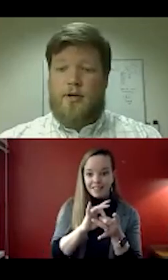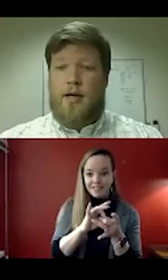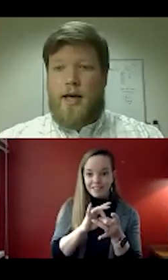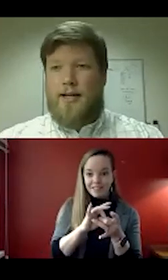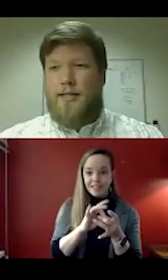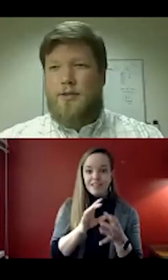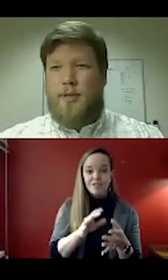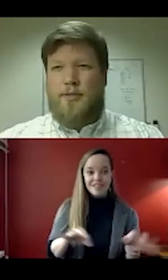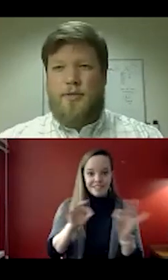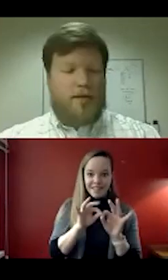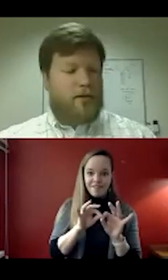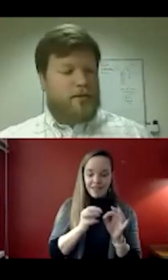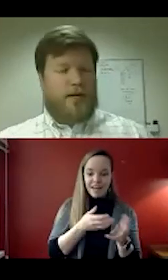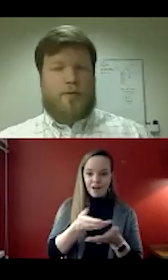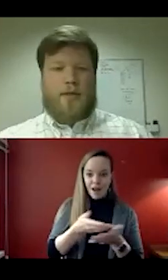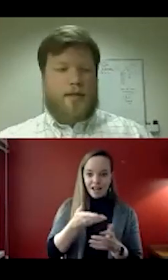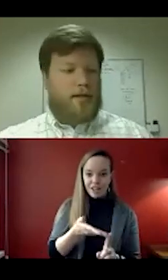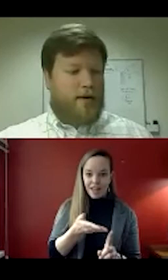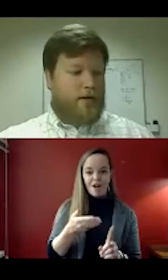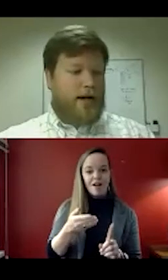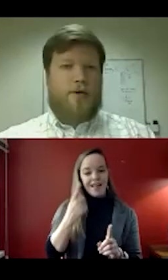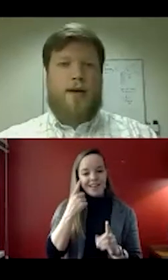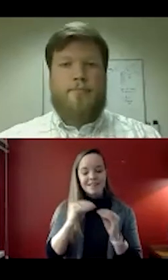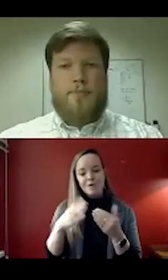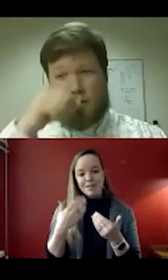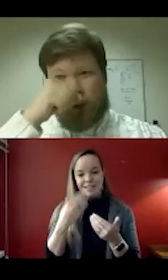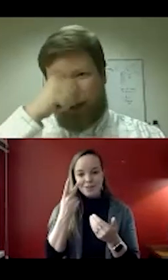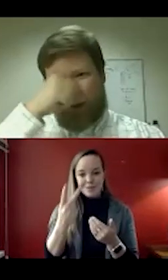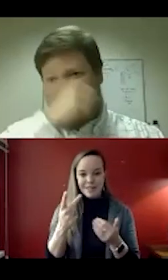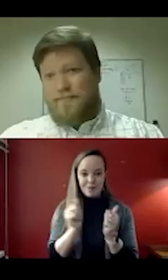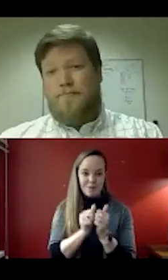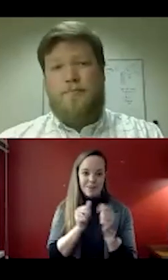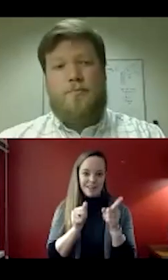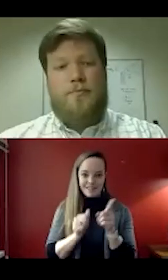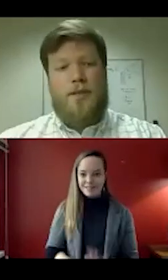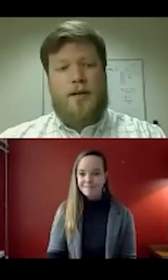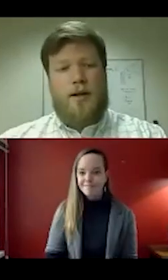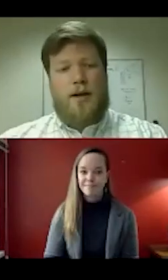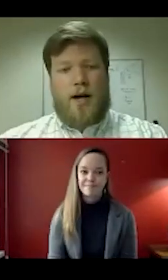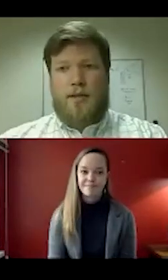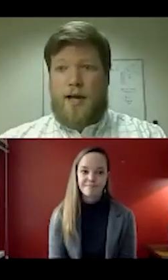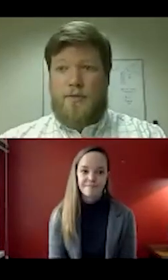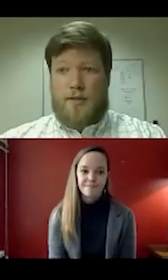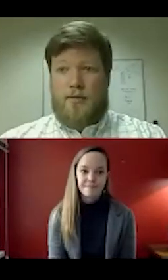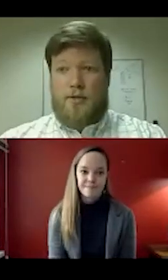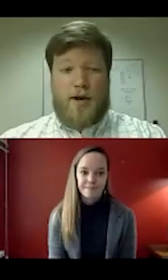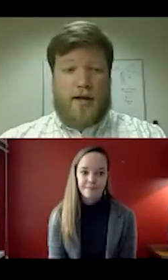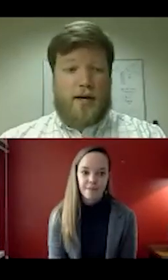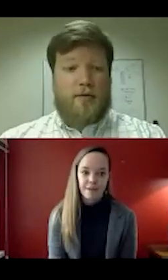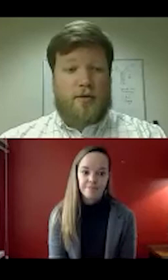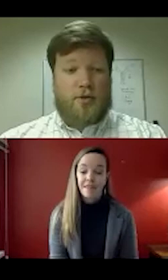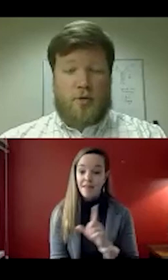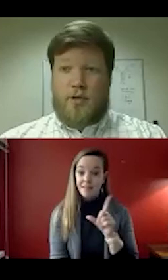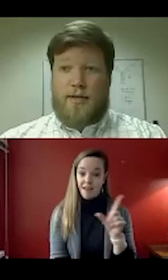here, and I think it's a little bit easier to see what it looks like with the network diagram. So I'll show it right here. On the left, and you've got